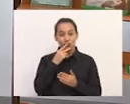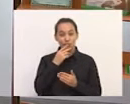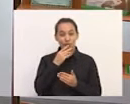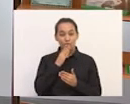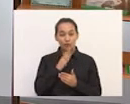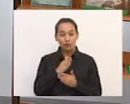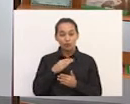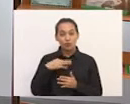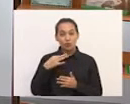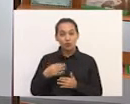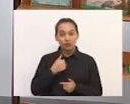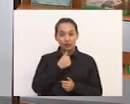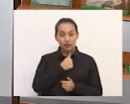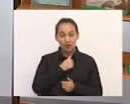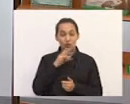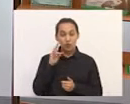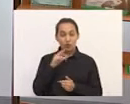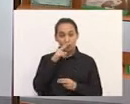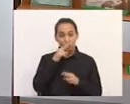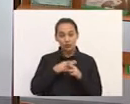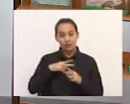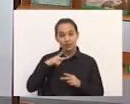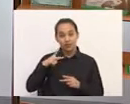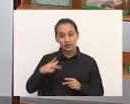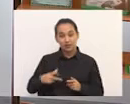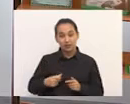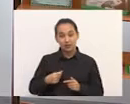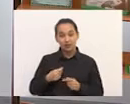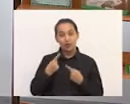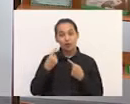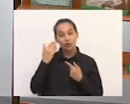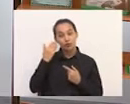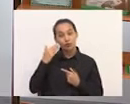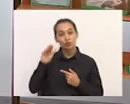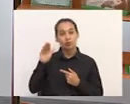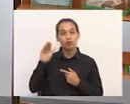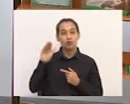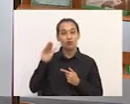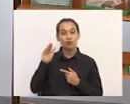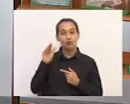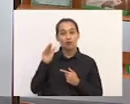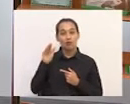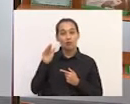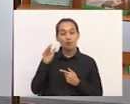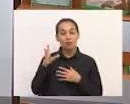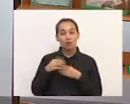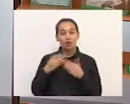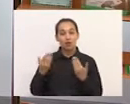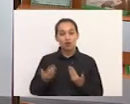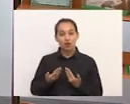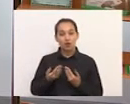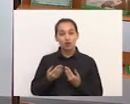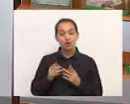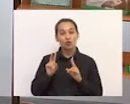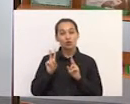Lekin bo'lg'usi kelini yoki ukasining qizini birovlar qo'lida xorzor bo'lishiga qarab turdi.